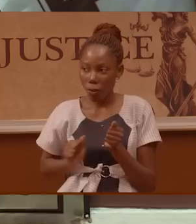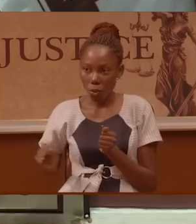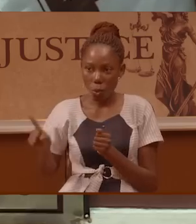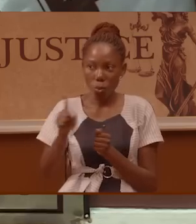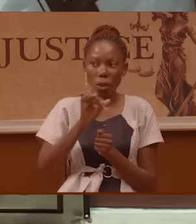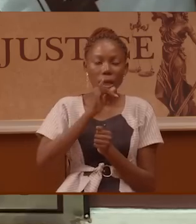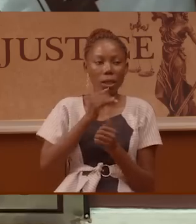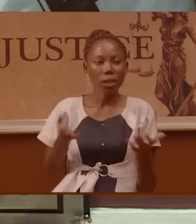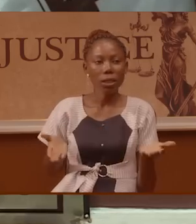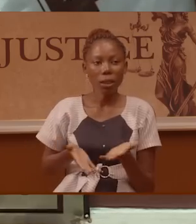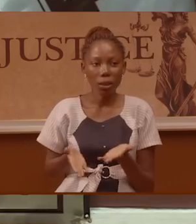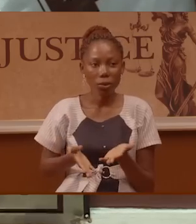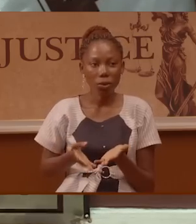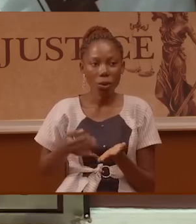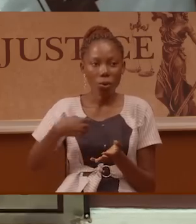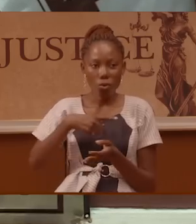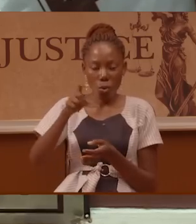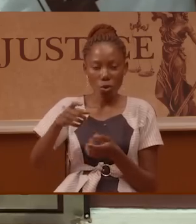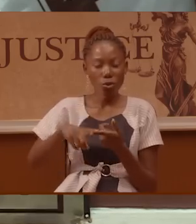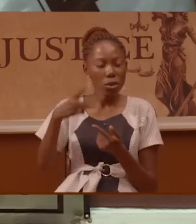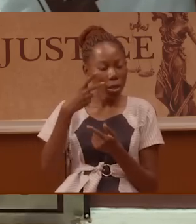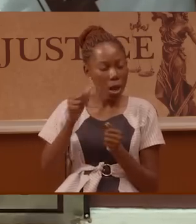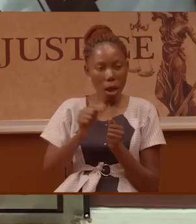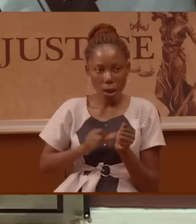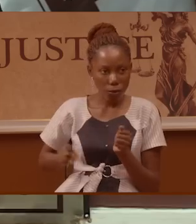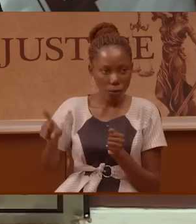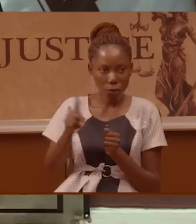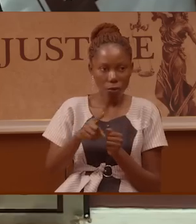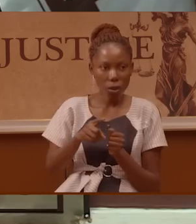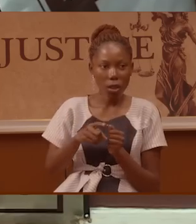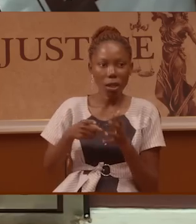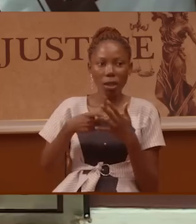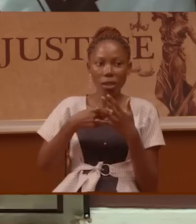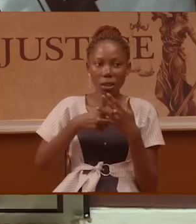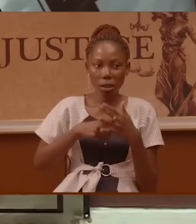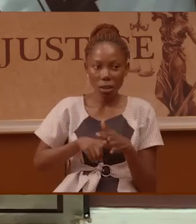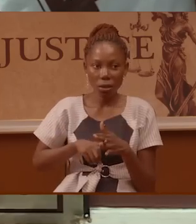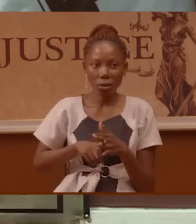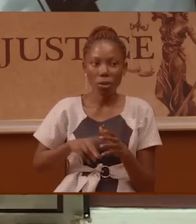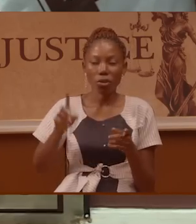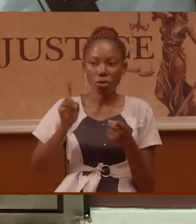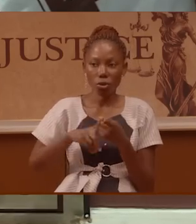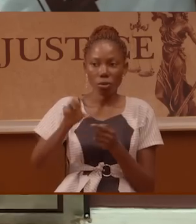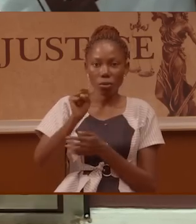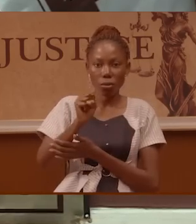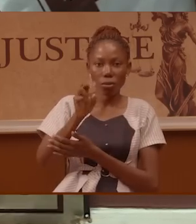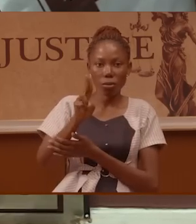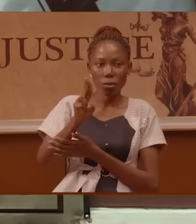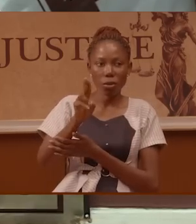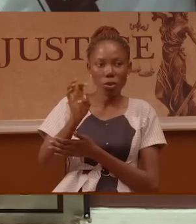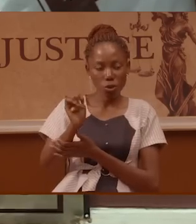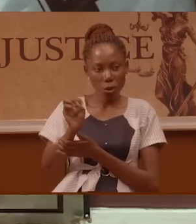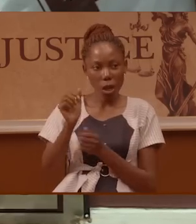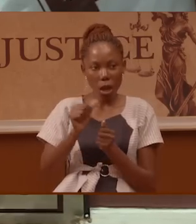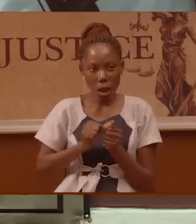everybody, let's have everybody around. Start and sue everybody.